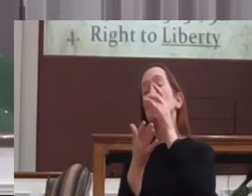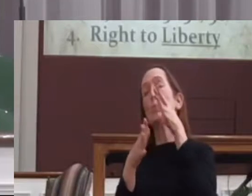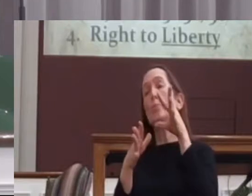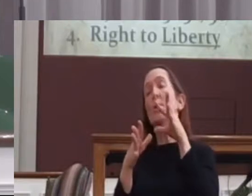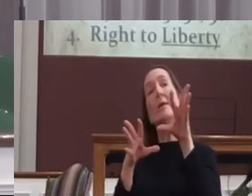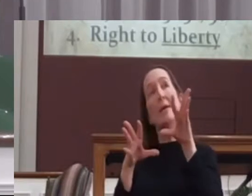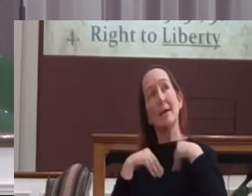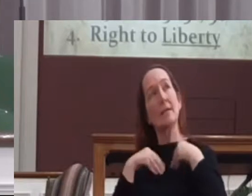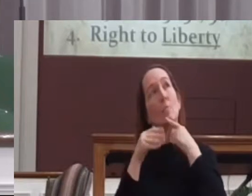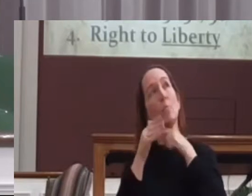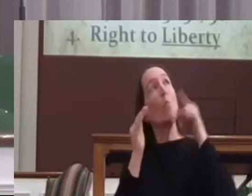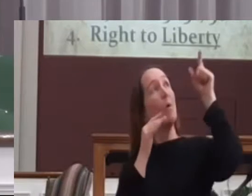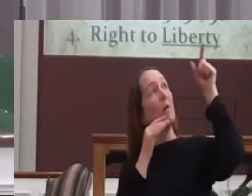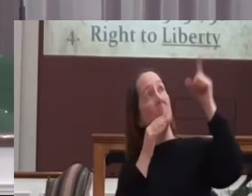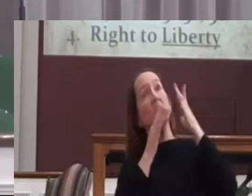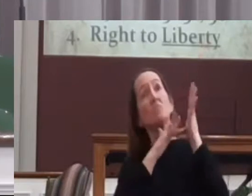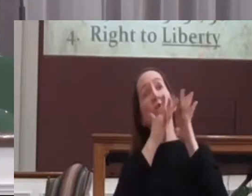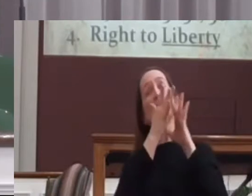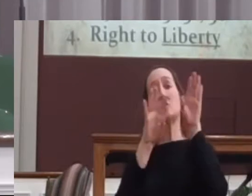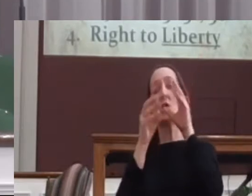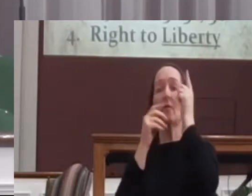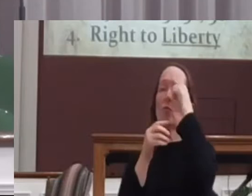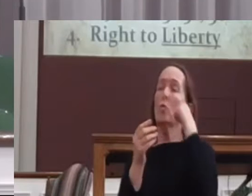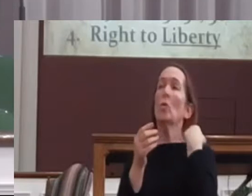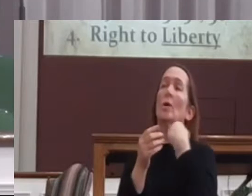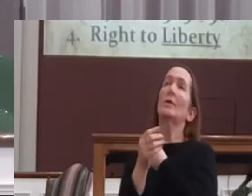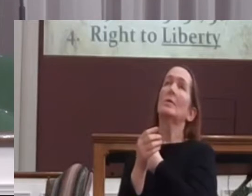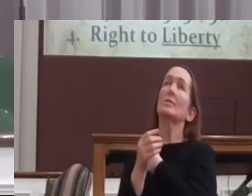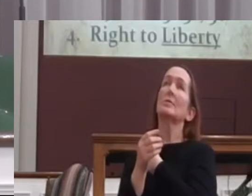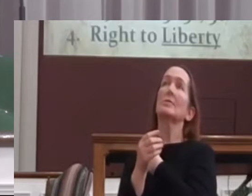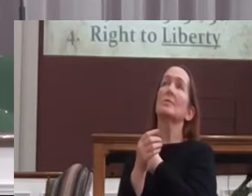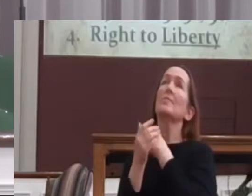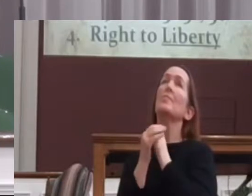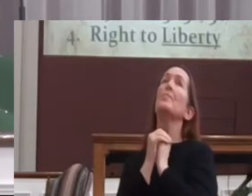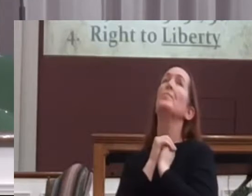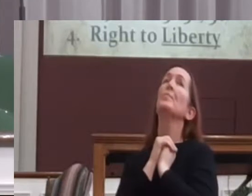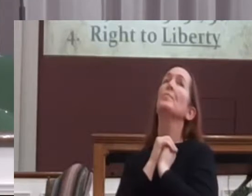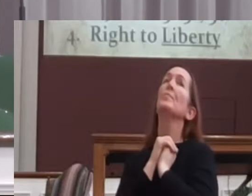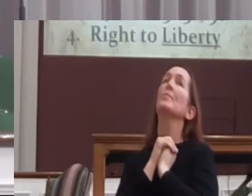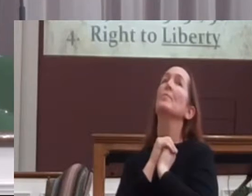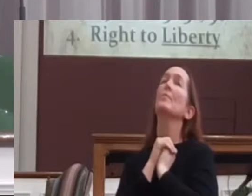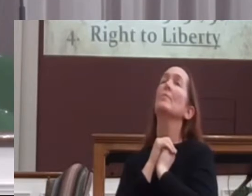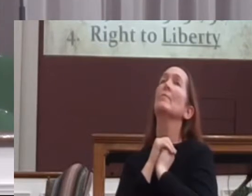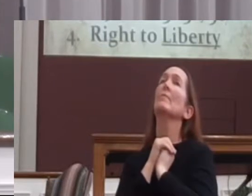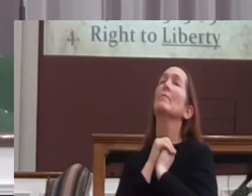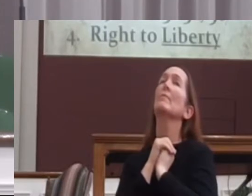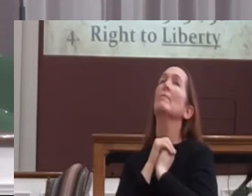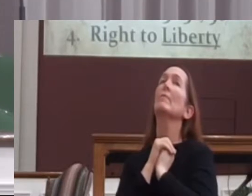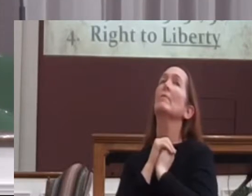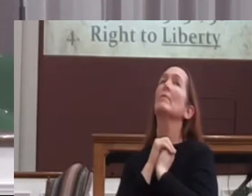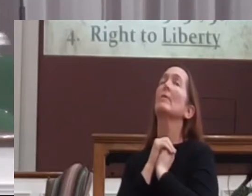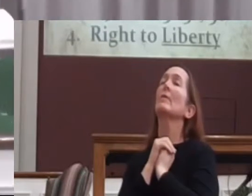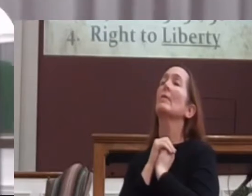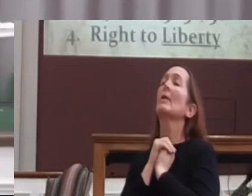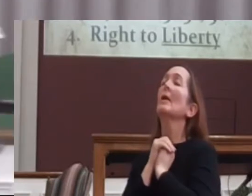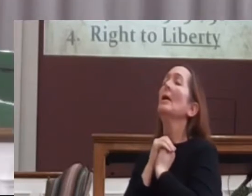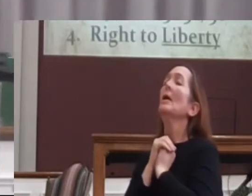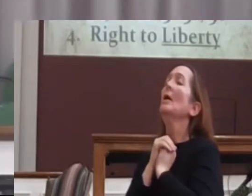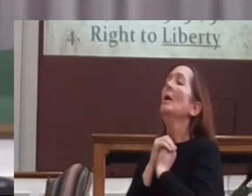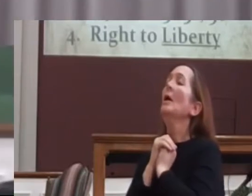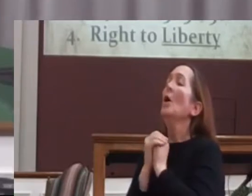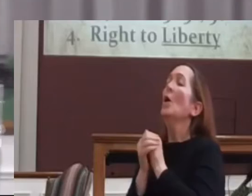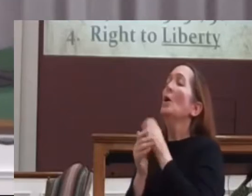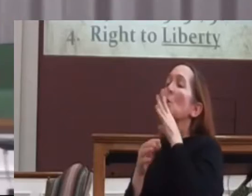free if we choose to accept what he has done for us. Now, if we apply these rights as we have described them to